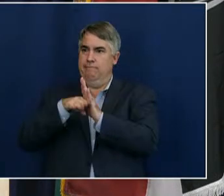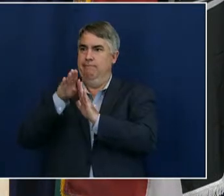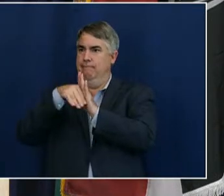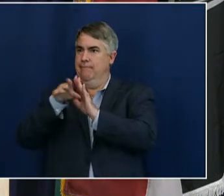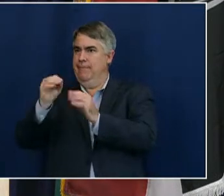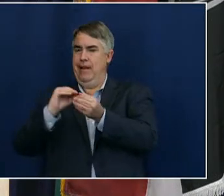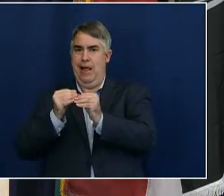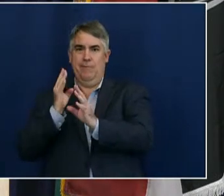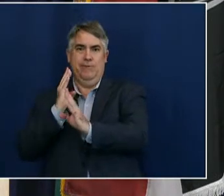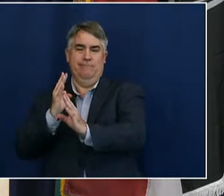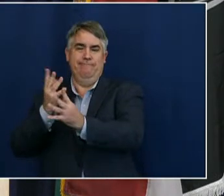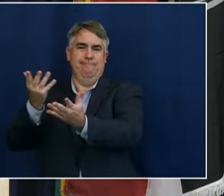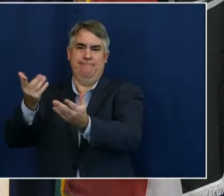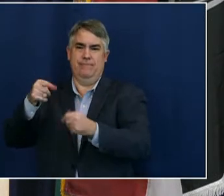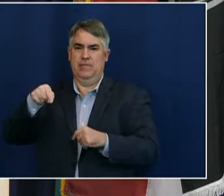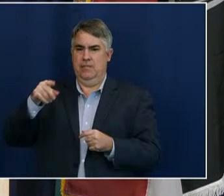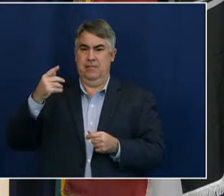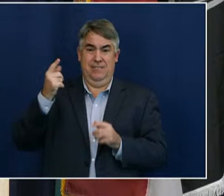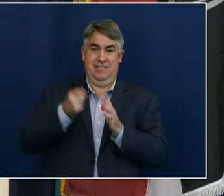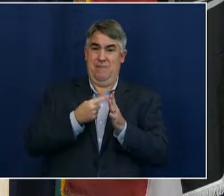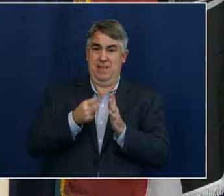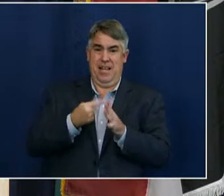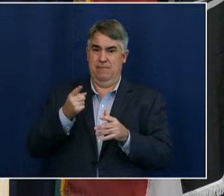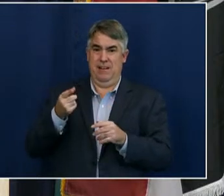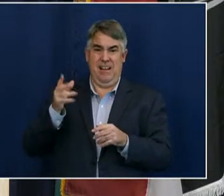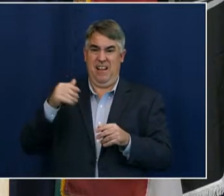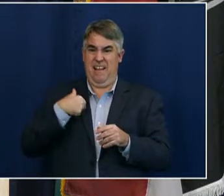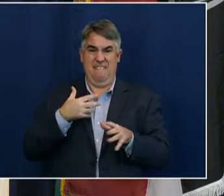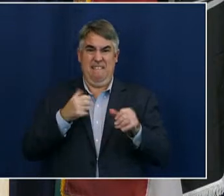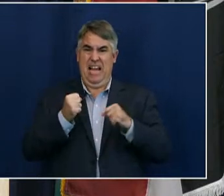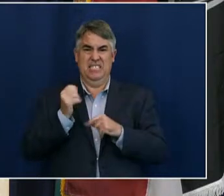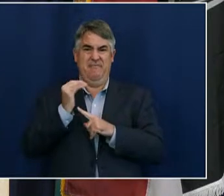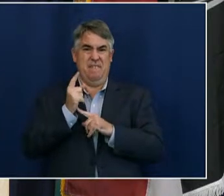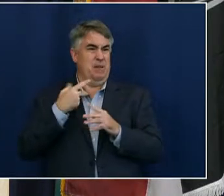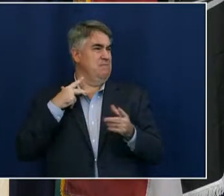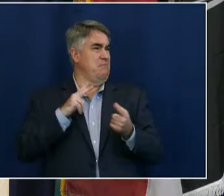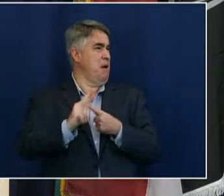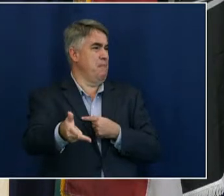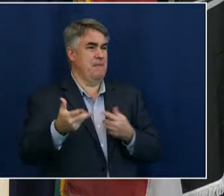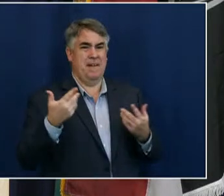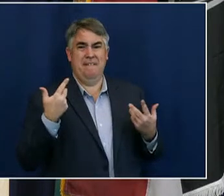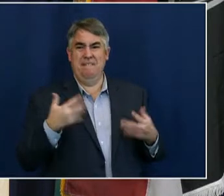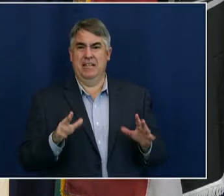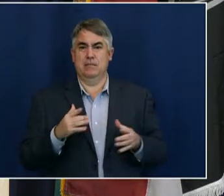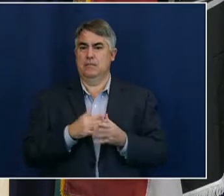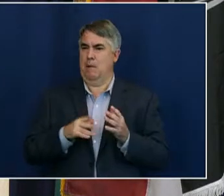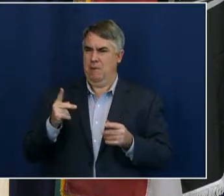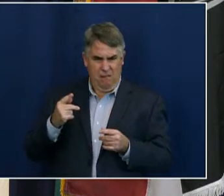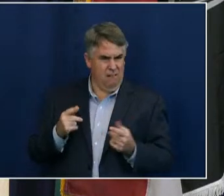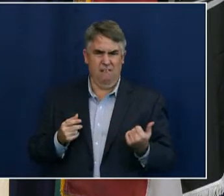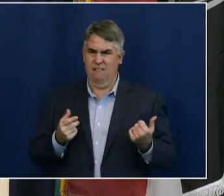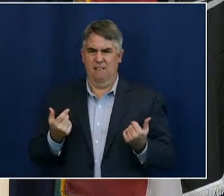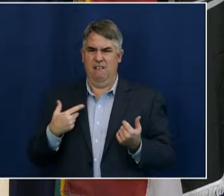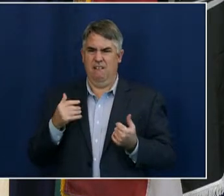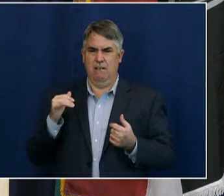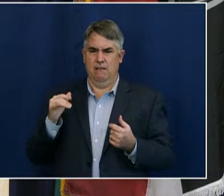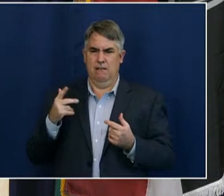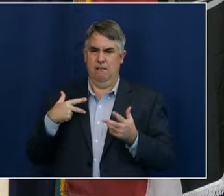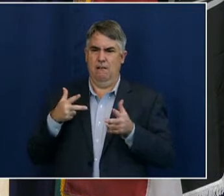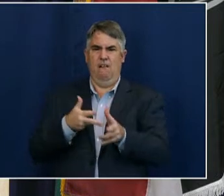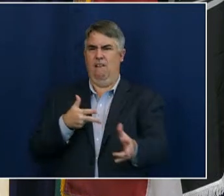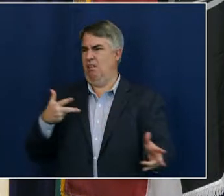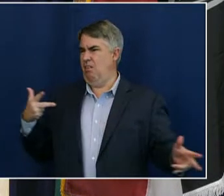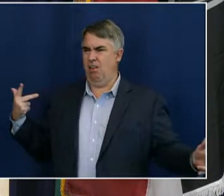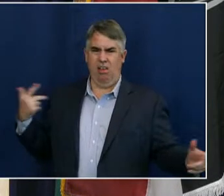in and I was in and out and, 25 minutes total and it worked great. And then some folks say, hey, I got there at a different time and I had to wait in 30 minutes of traffic to get